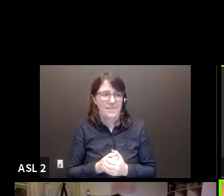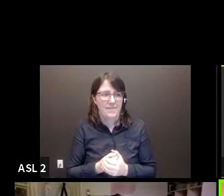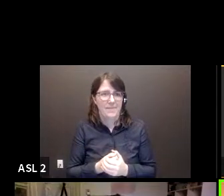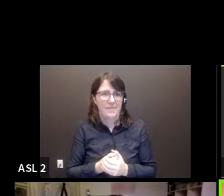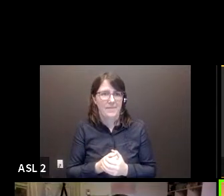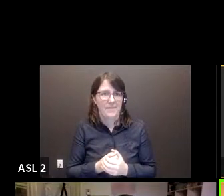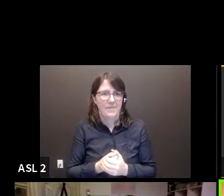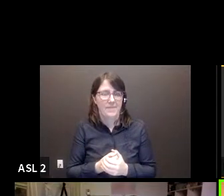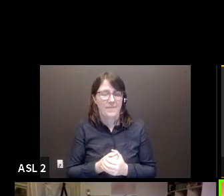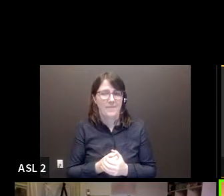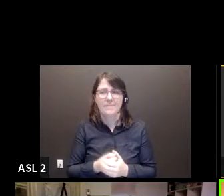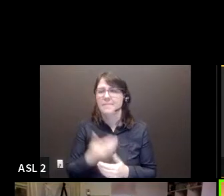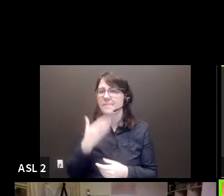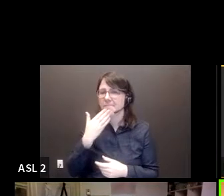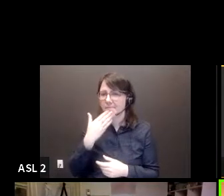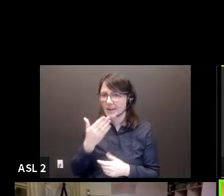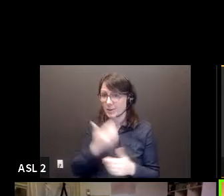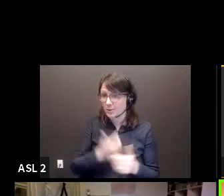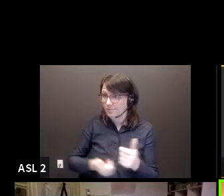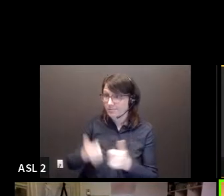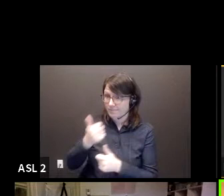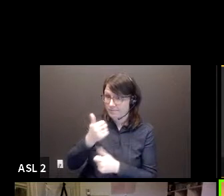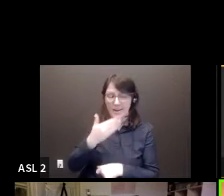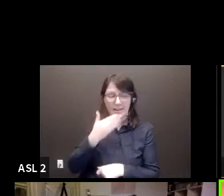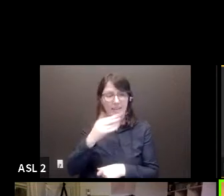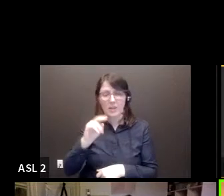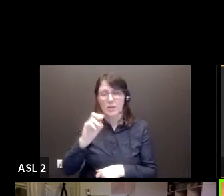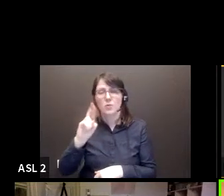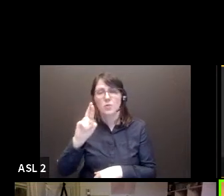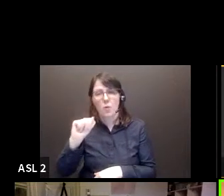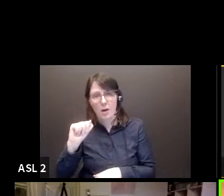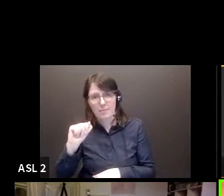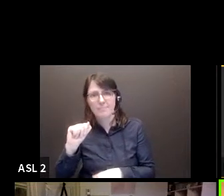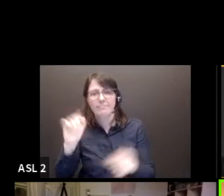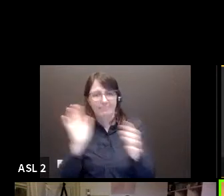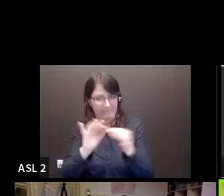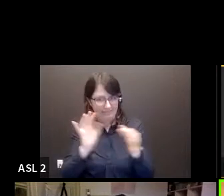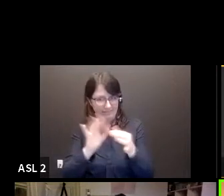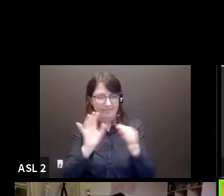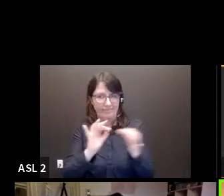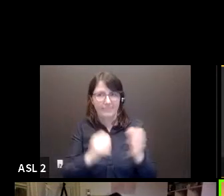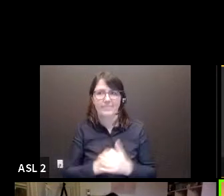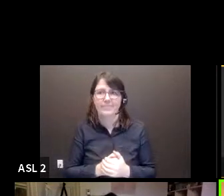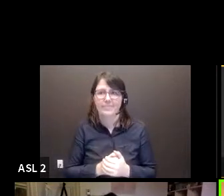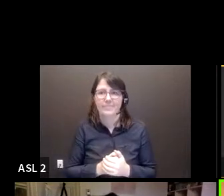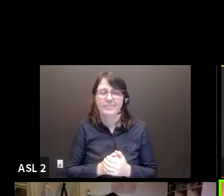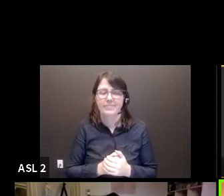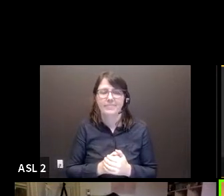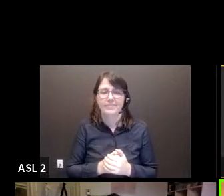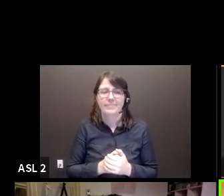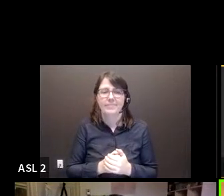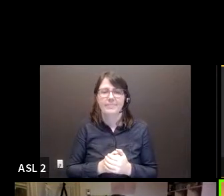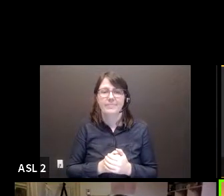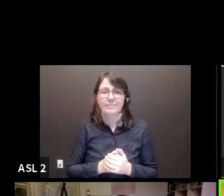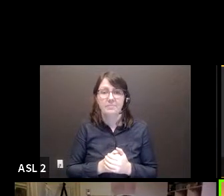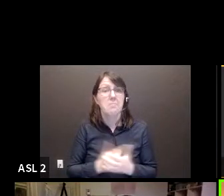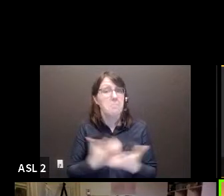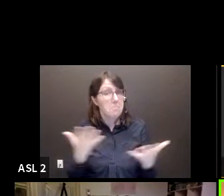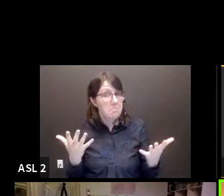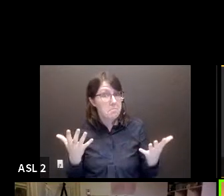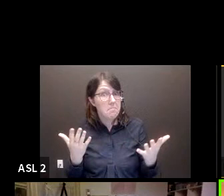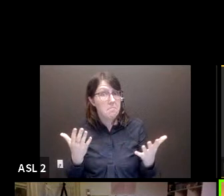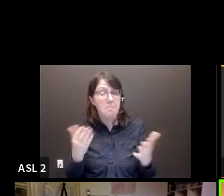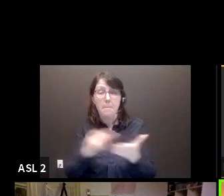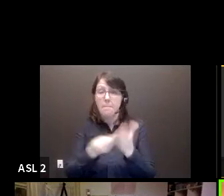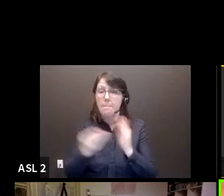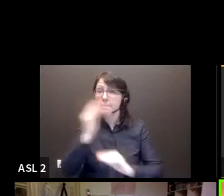thank you and mr chair and thank you norah for your deportation here today um you suggested that we strike some line items